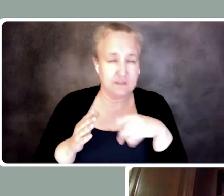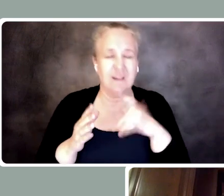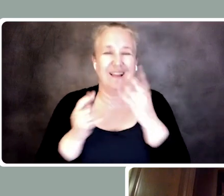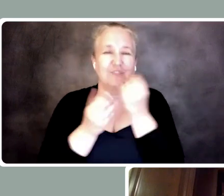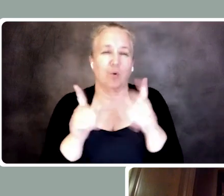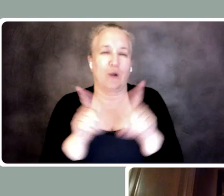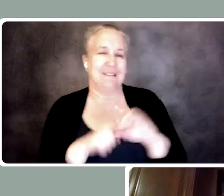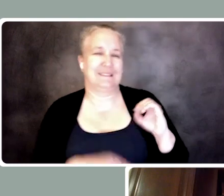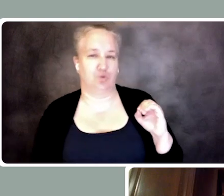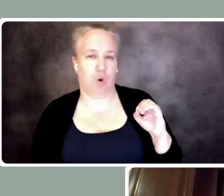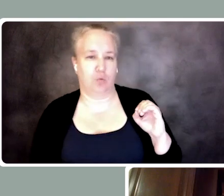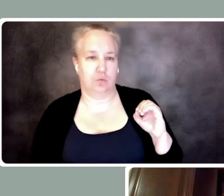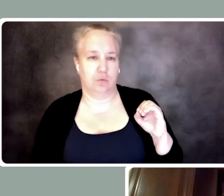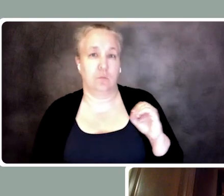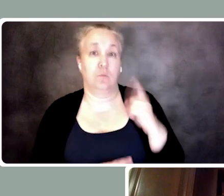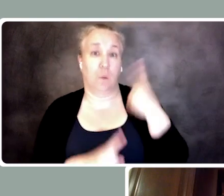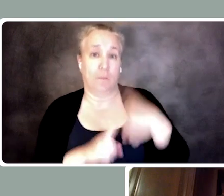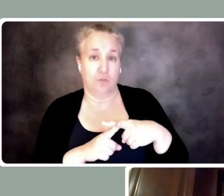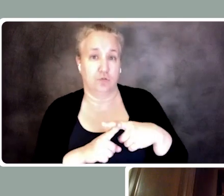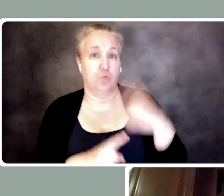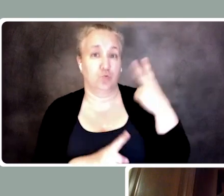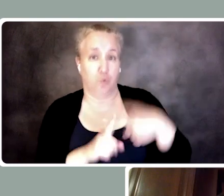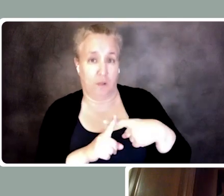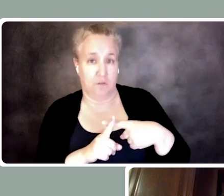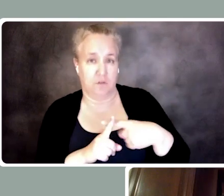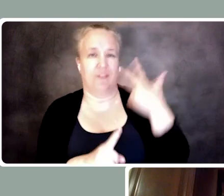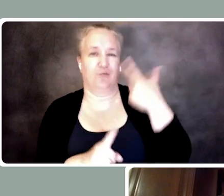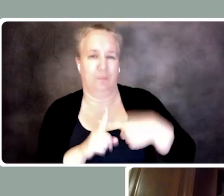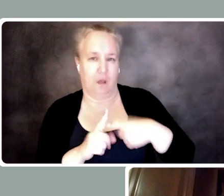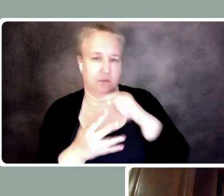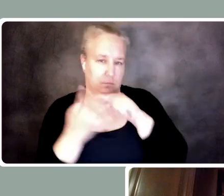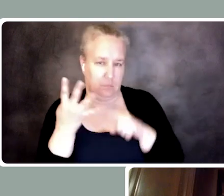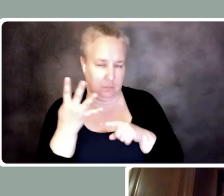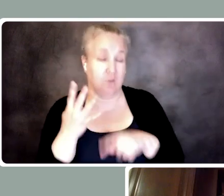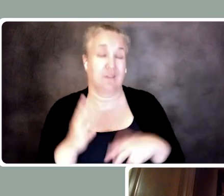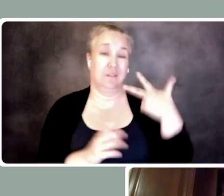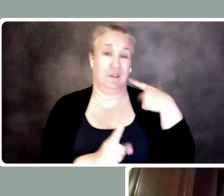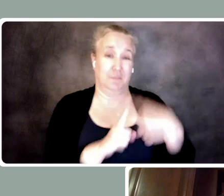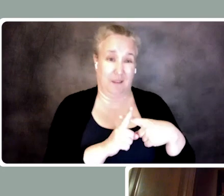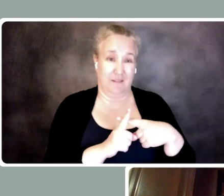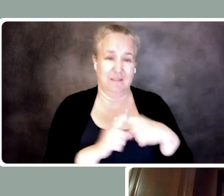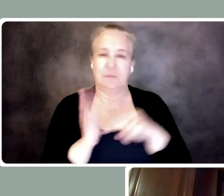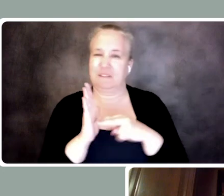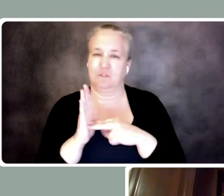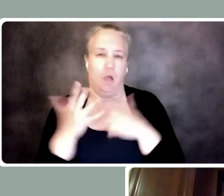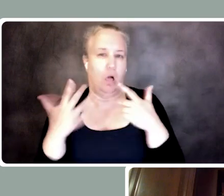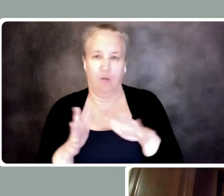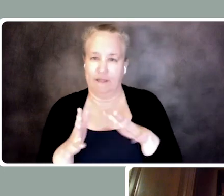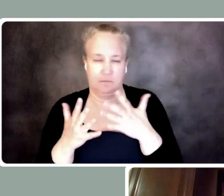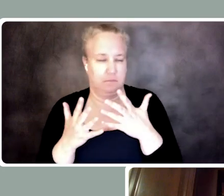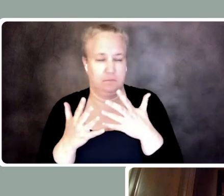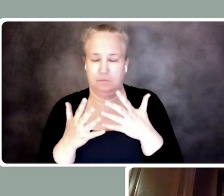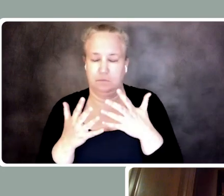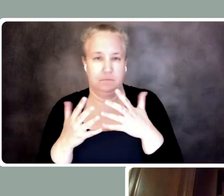0, 1+, 2+, or 3+. So 3+ is already amplified. The